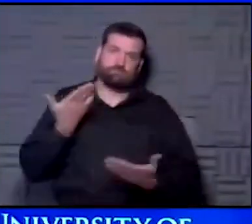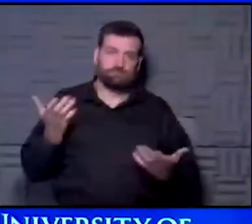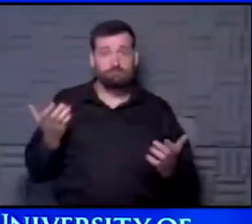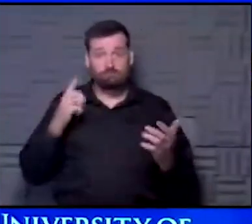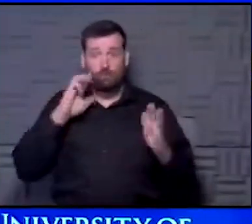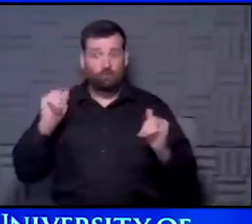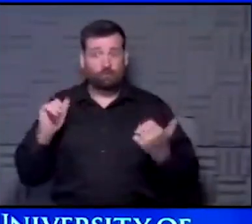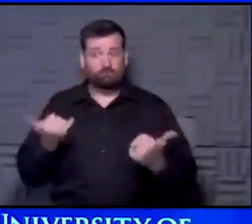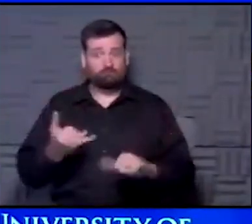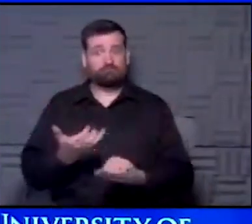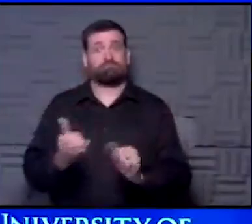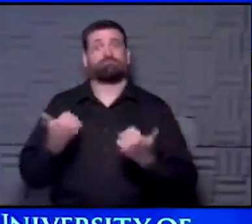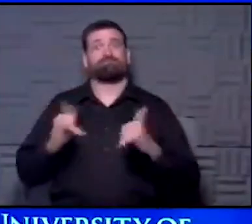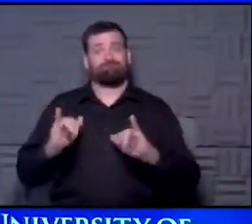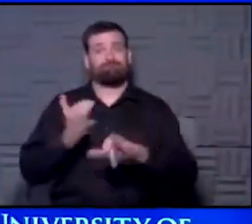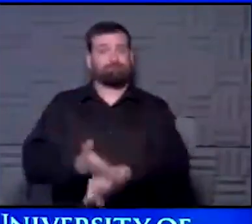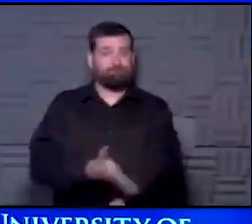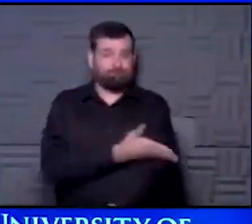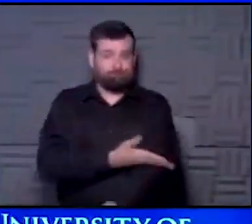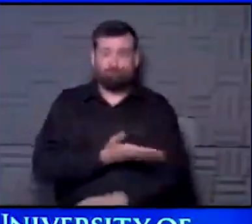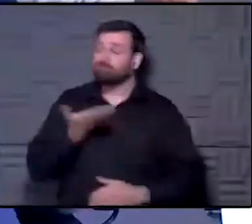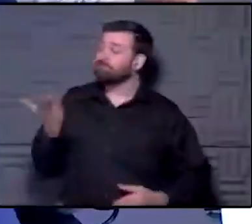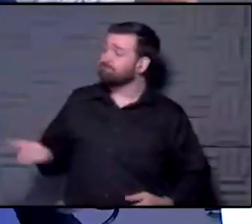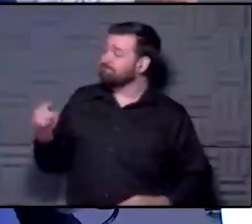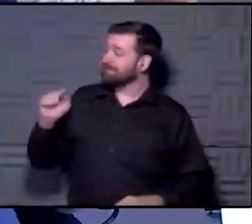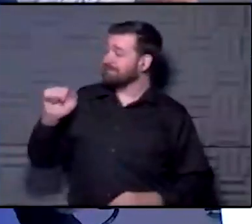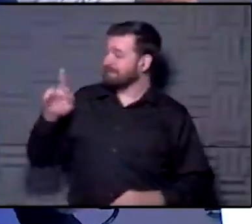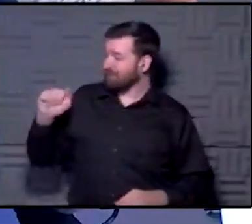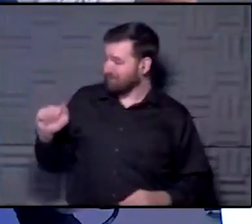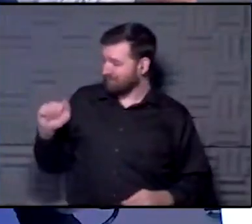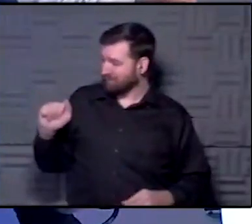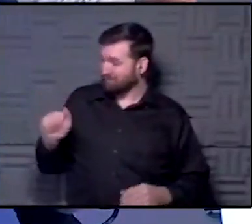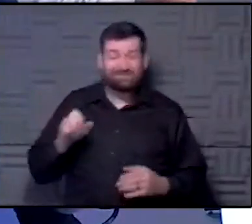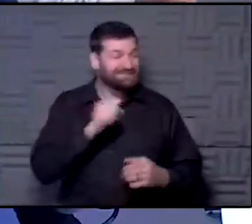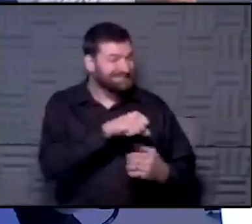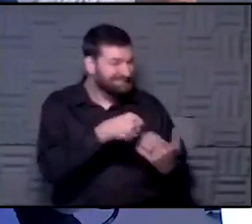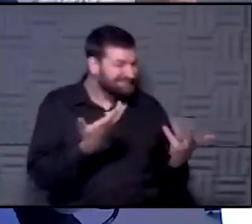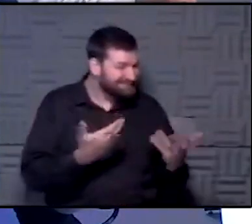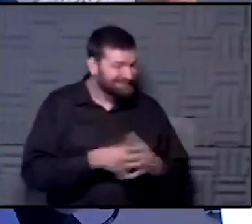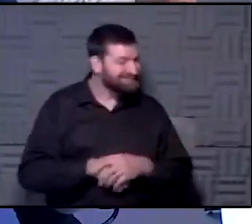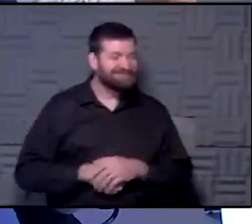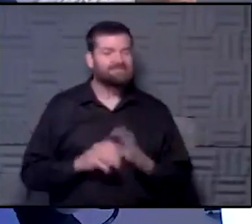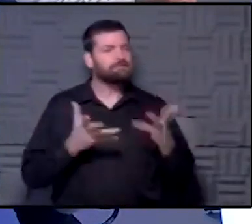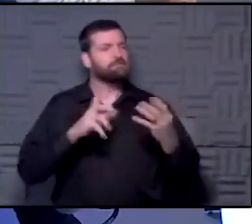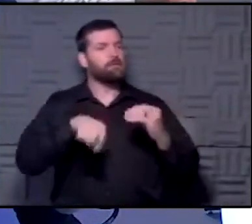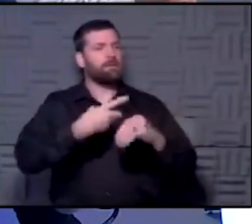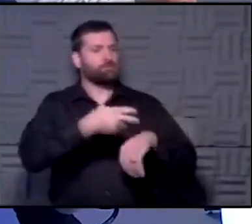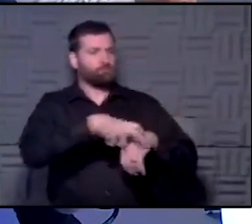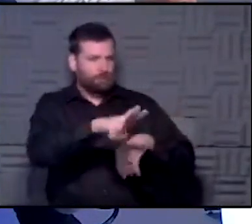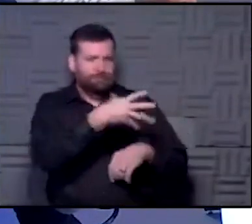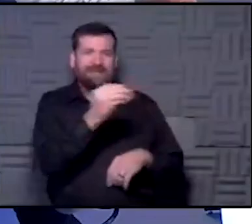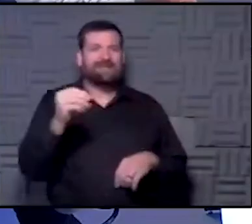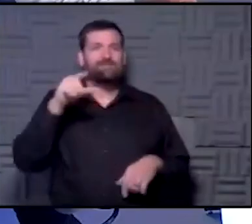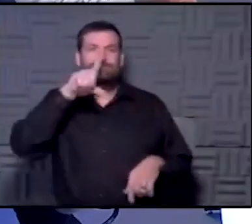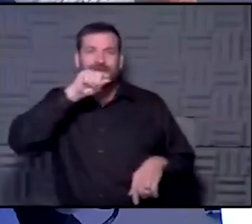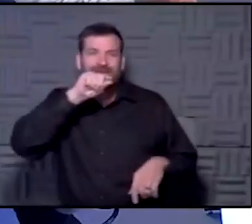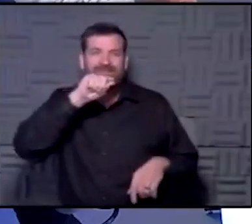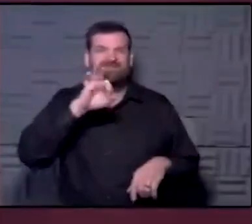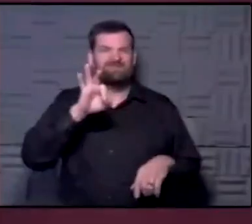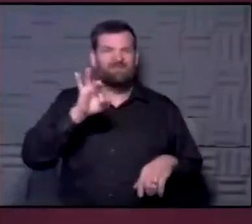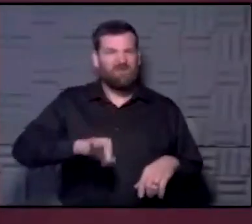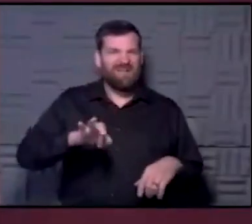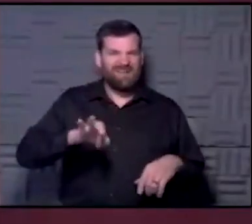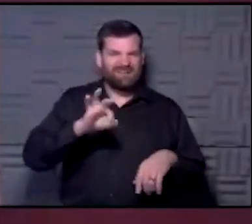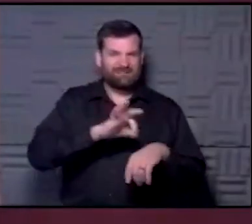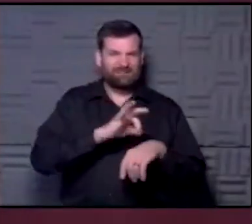and do well. Tara. Yes. Okay. Talk to us about chips and chicken, especially fried chicken. Well, I